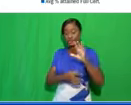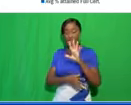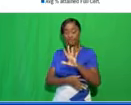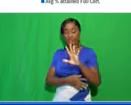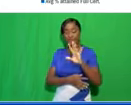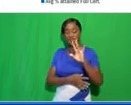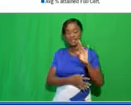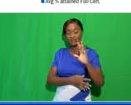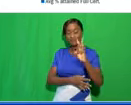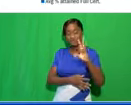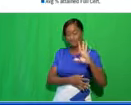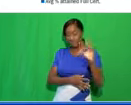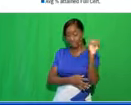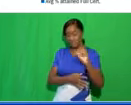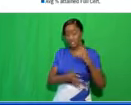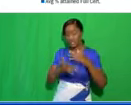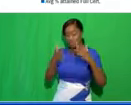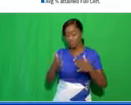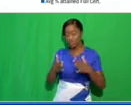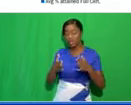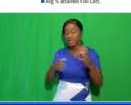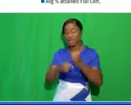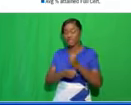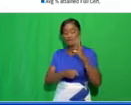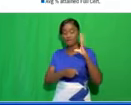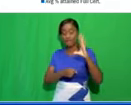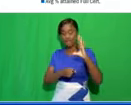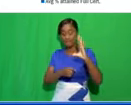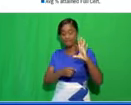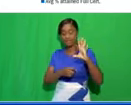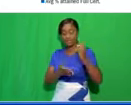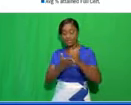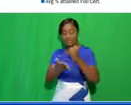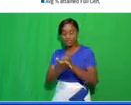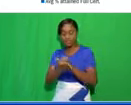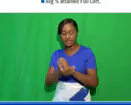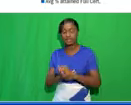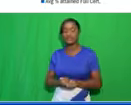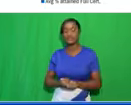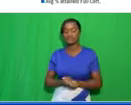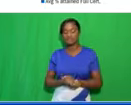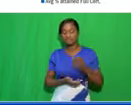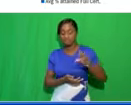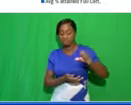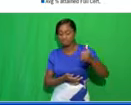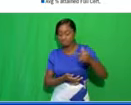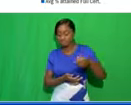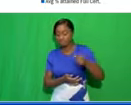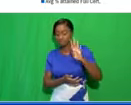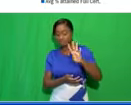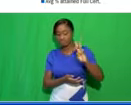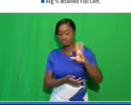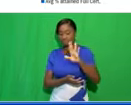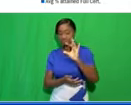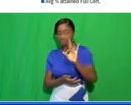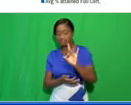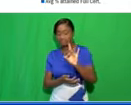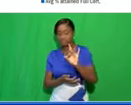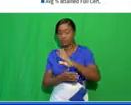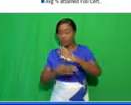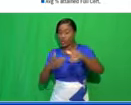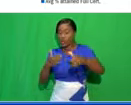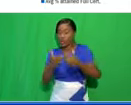and 65. Interestingly, our private schools, 46 and 58. All schools, when